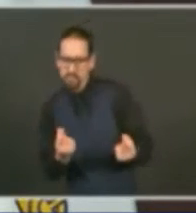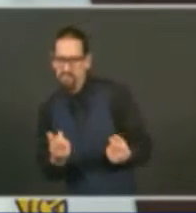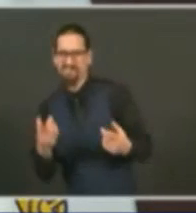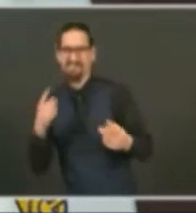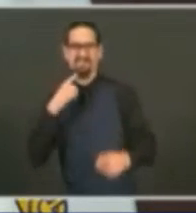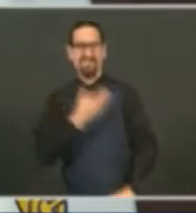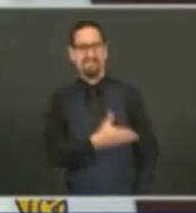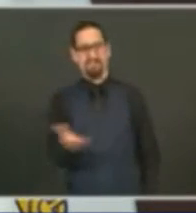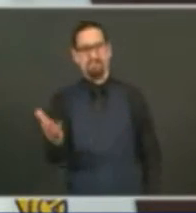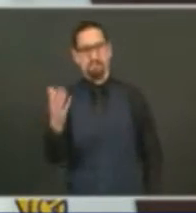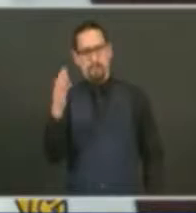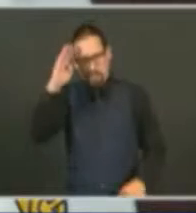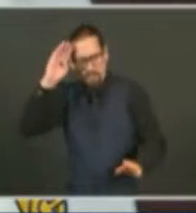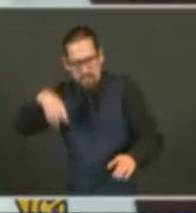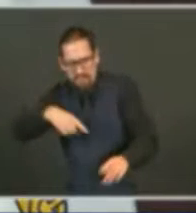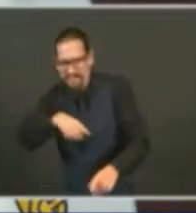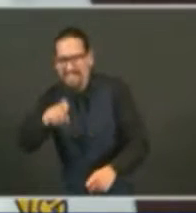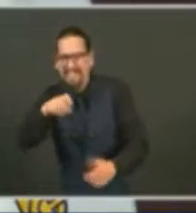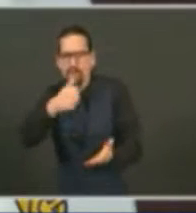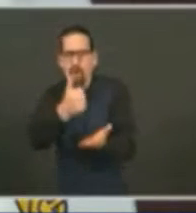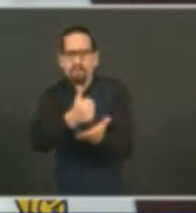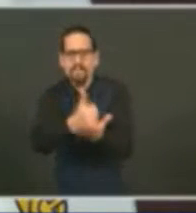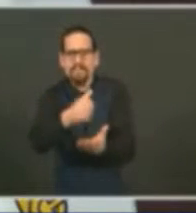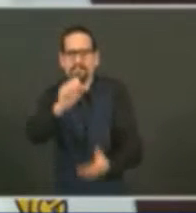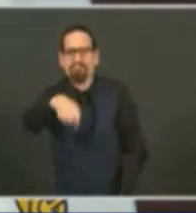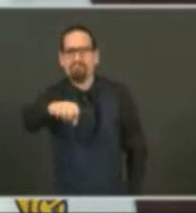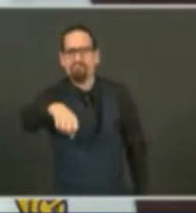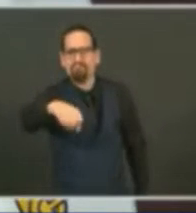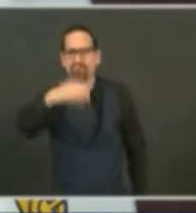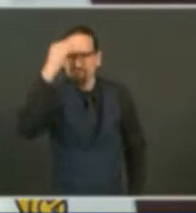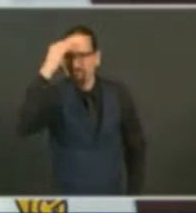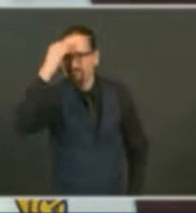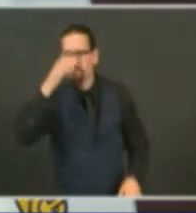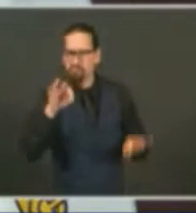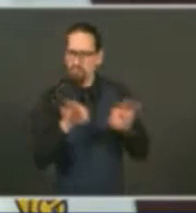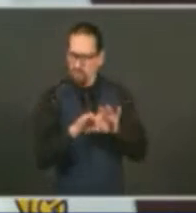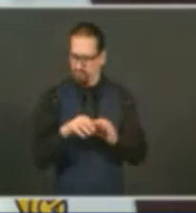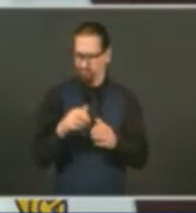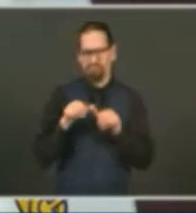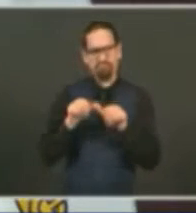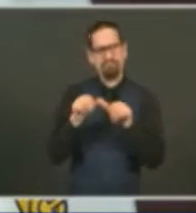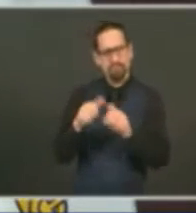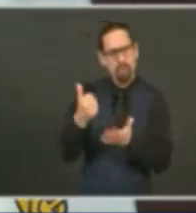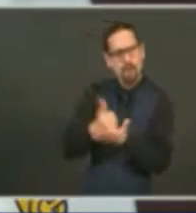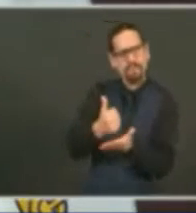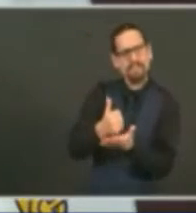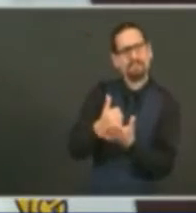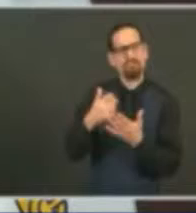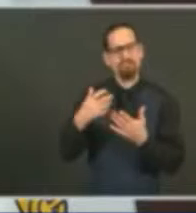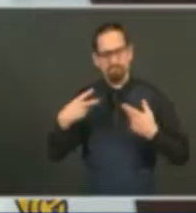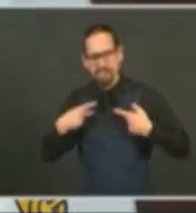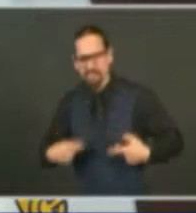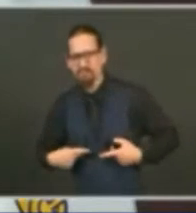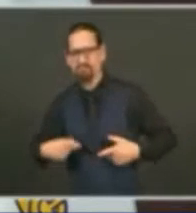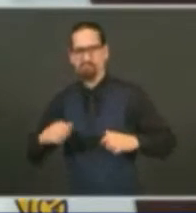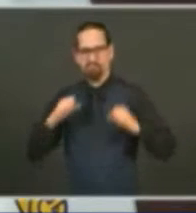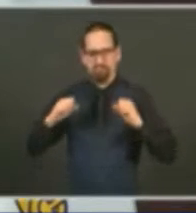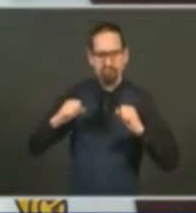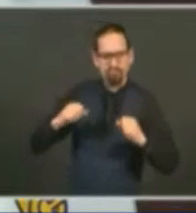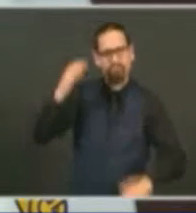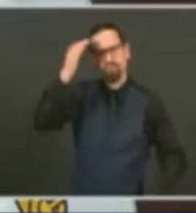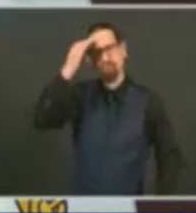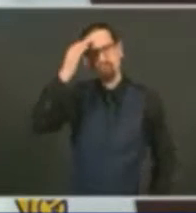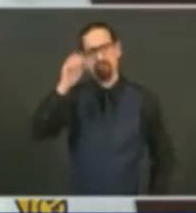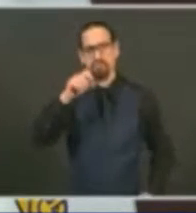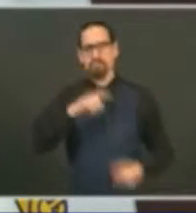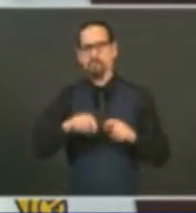a critical option to be able to maintain during these 2 weeks. And are going to continue to work closely with ensuring that